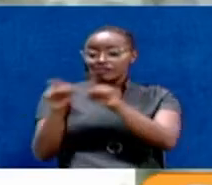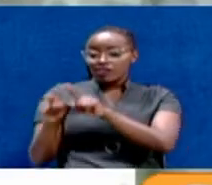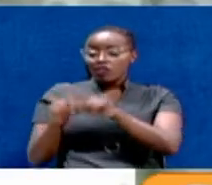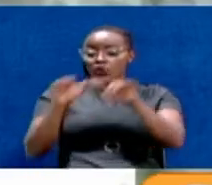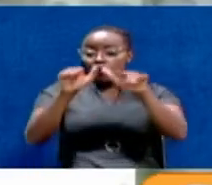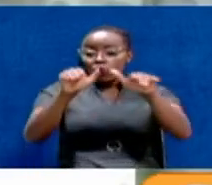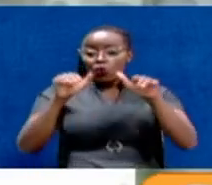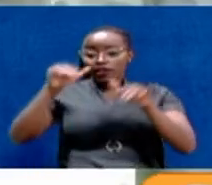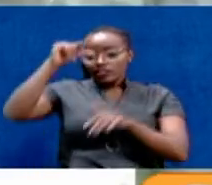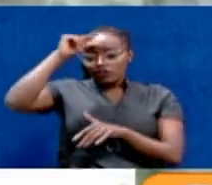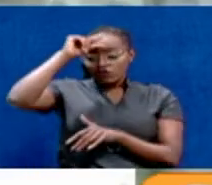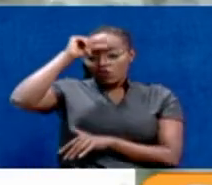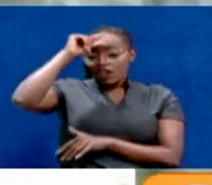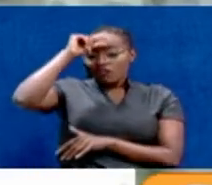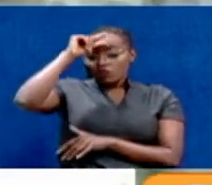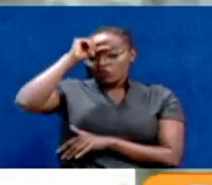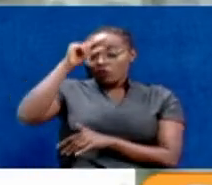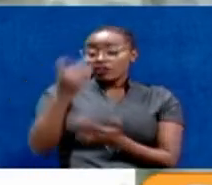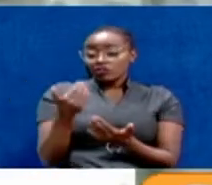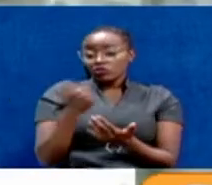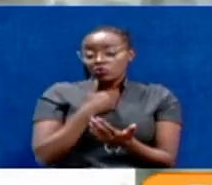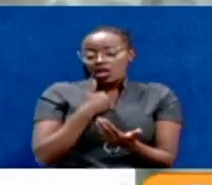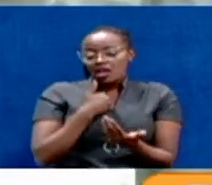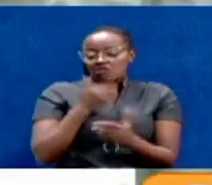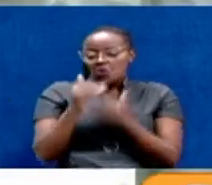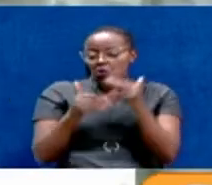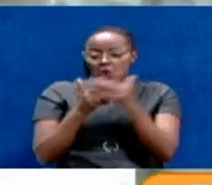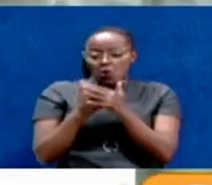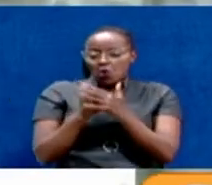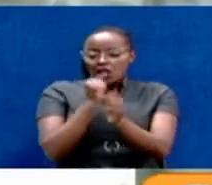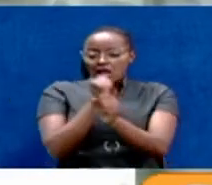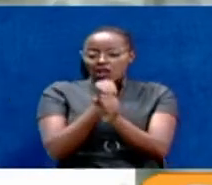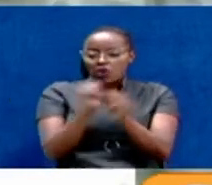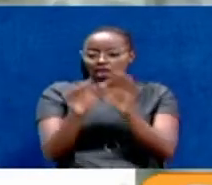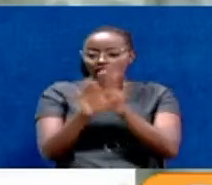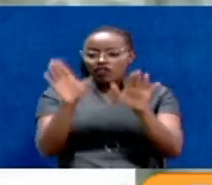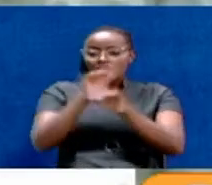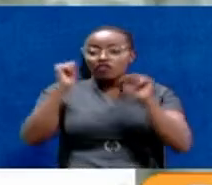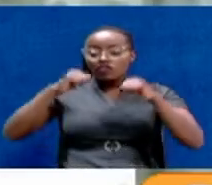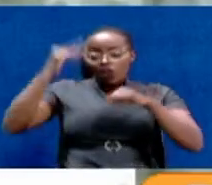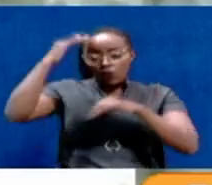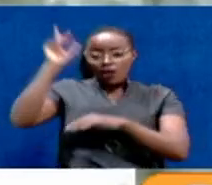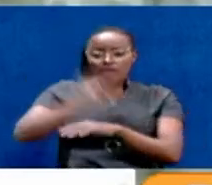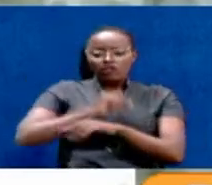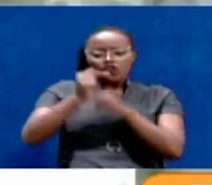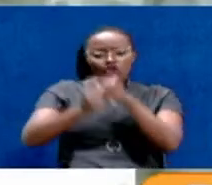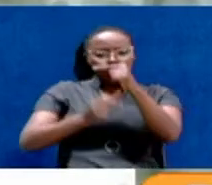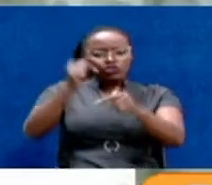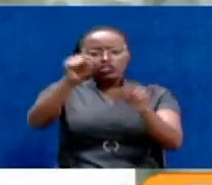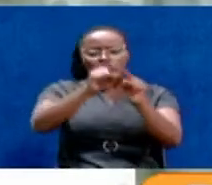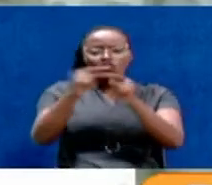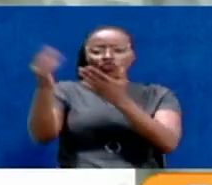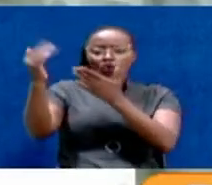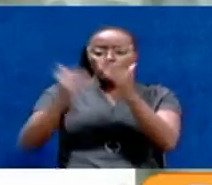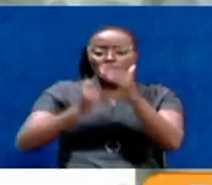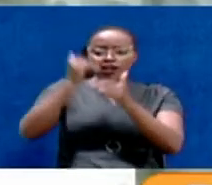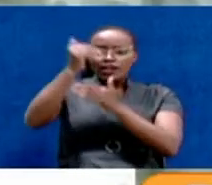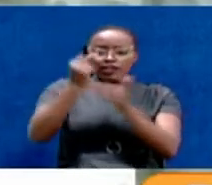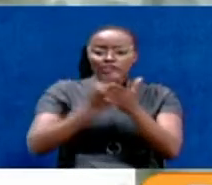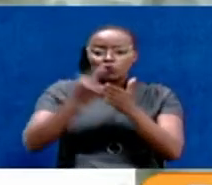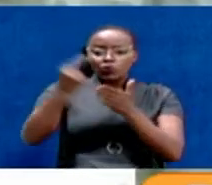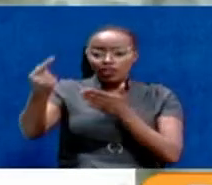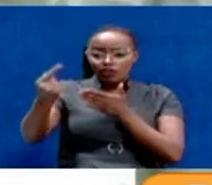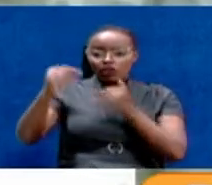also waiting for the government to do all the necessary. But I know everything is on order and we hope by next